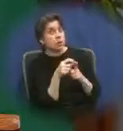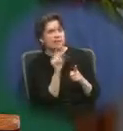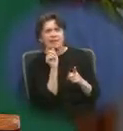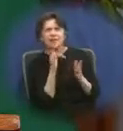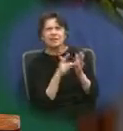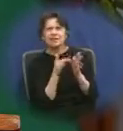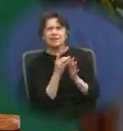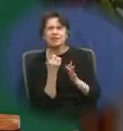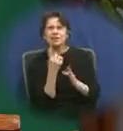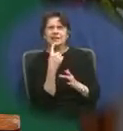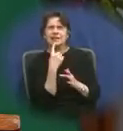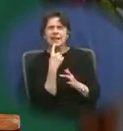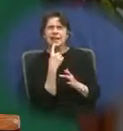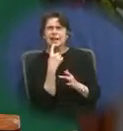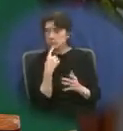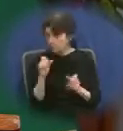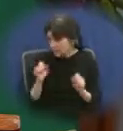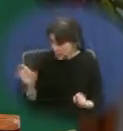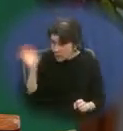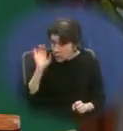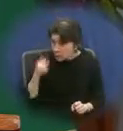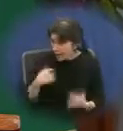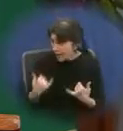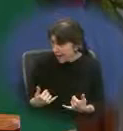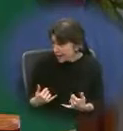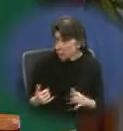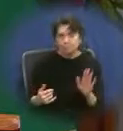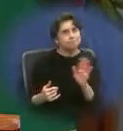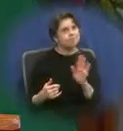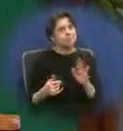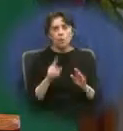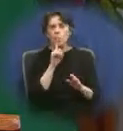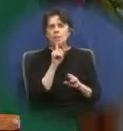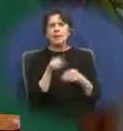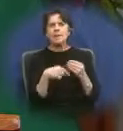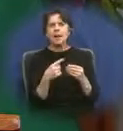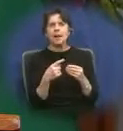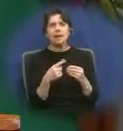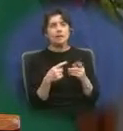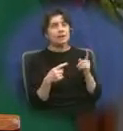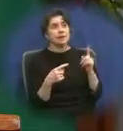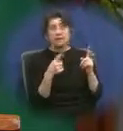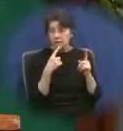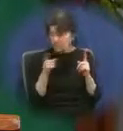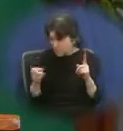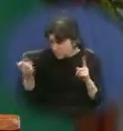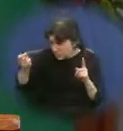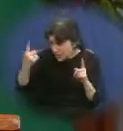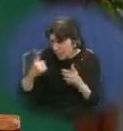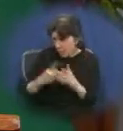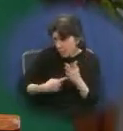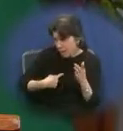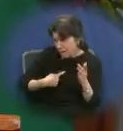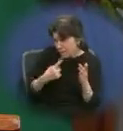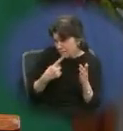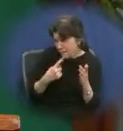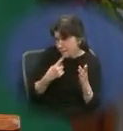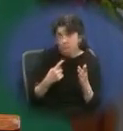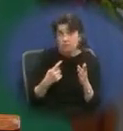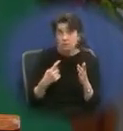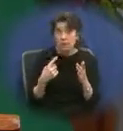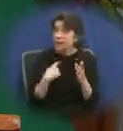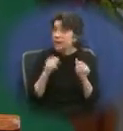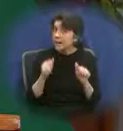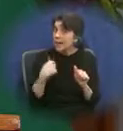much as saying, "Do you hear me now?" It's really about, are you understanding what is being said? And do we